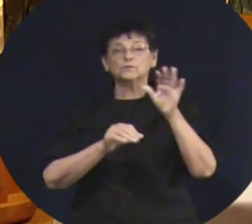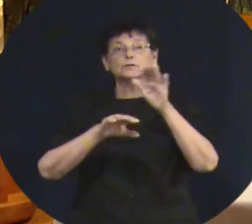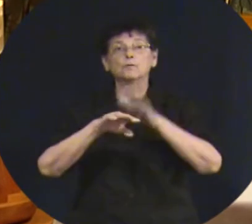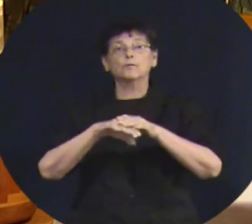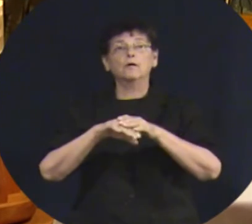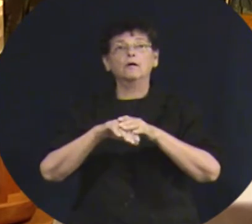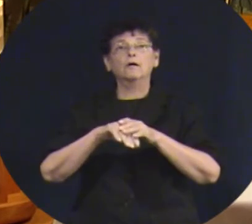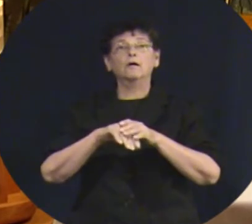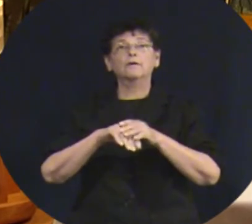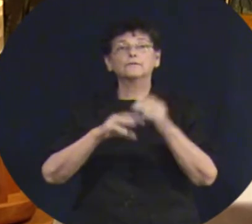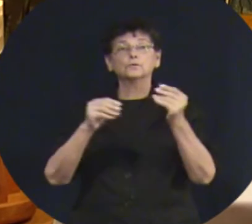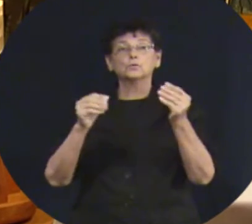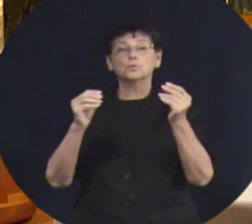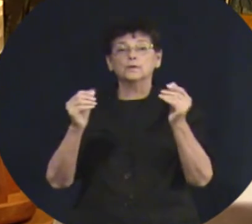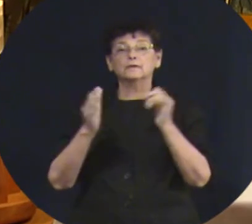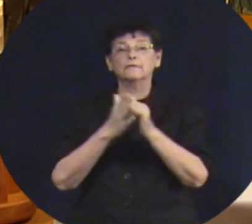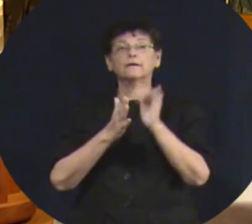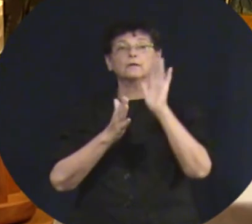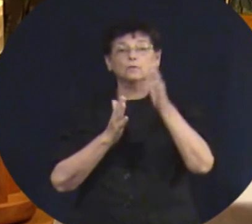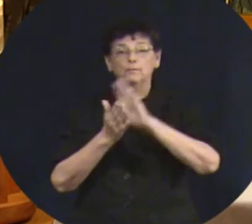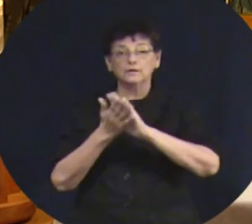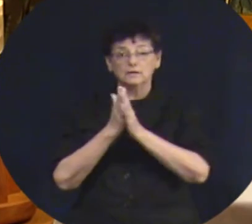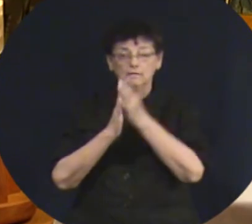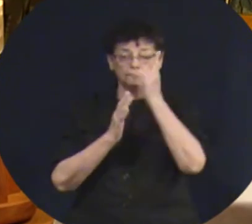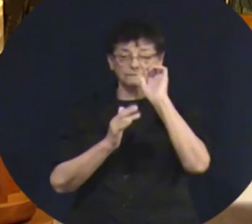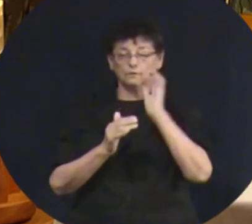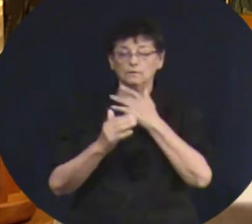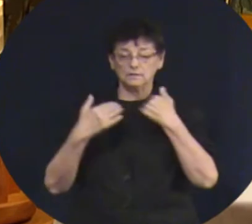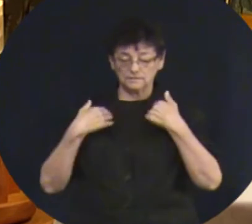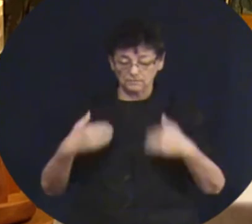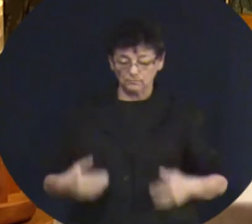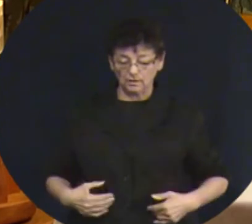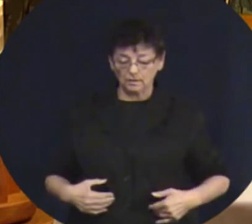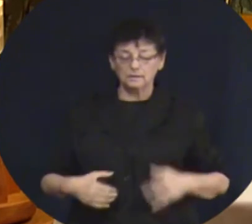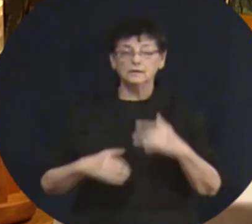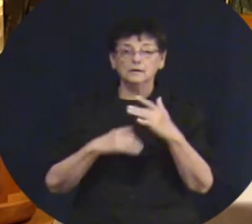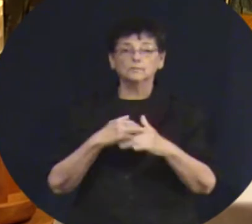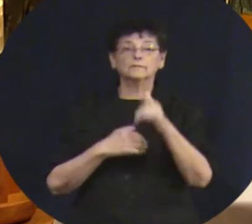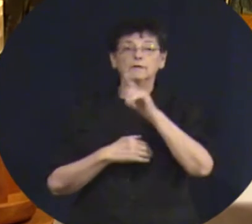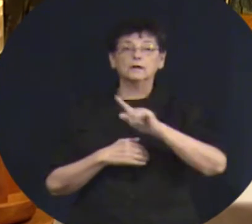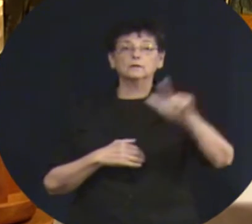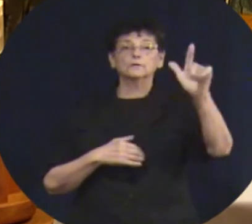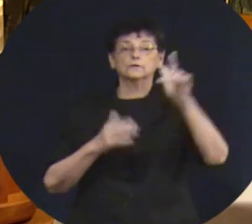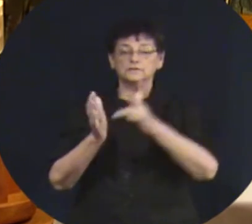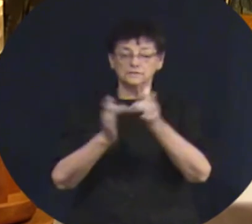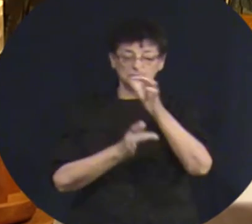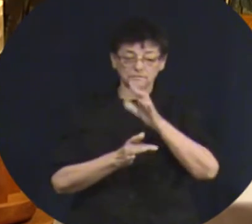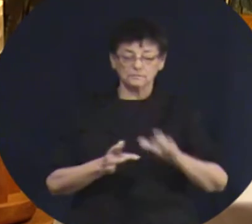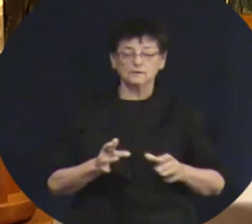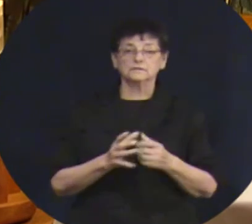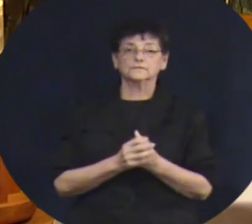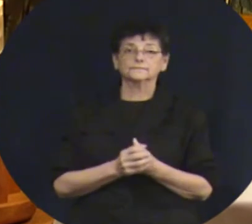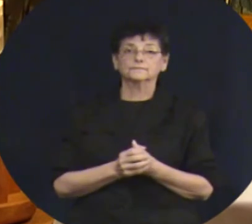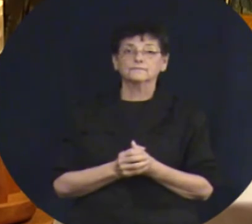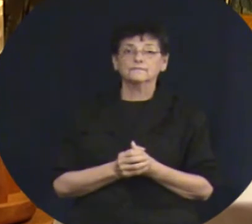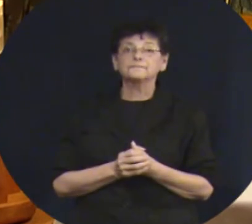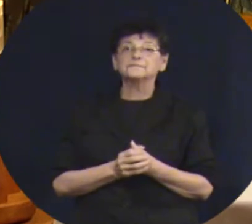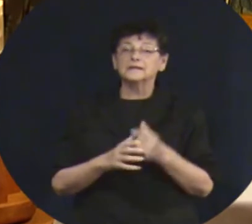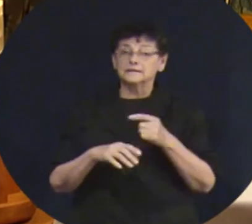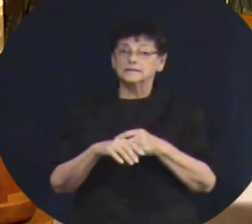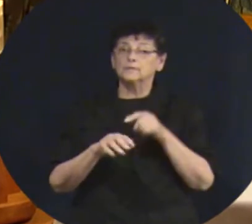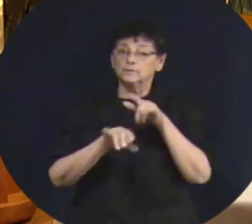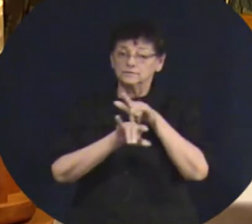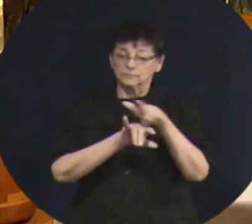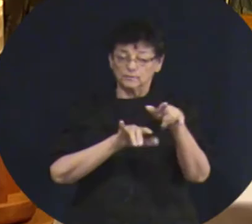them like the dewfall, so that they may become for us the body and blood of our Lord Jesus Christ. At the time